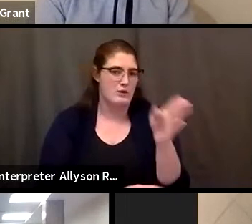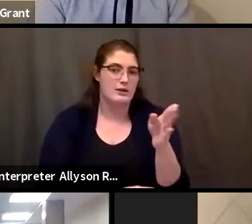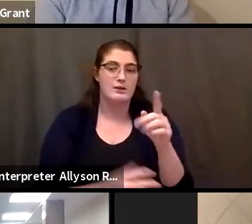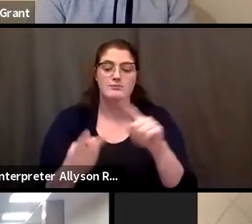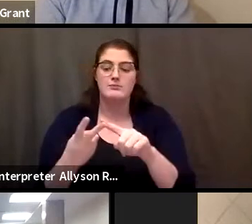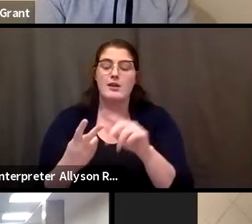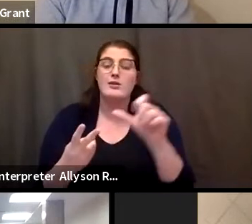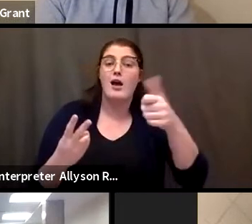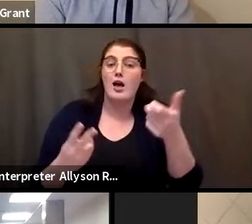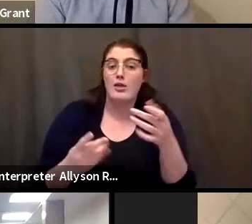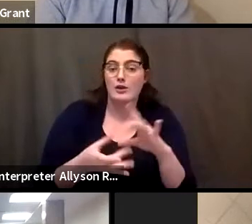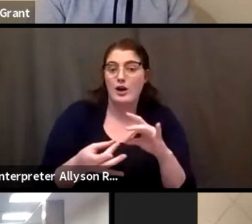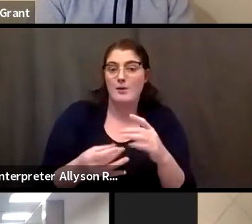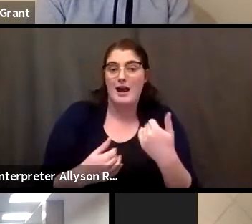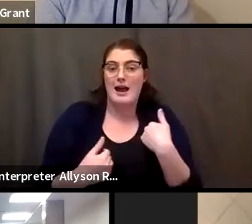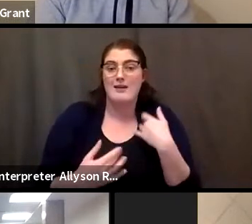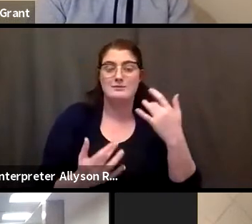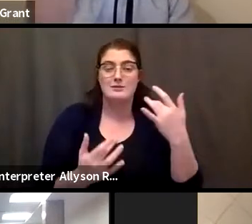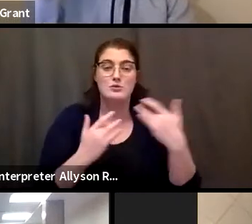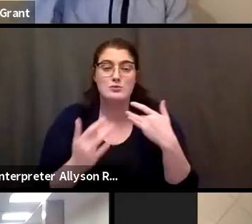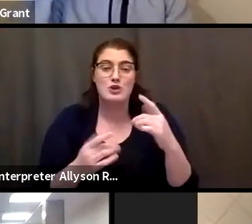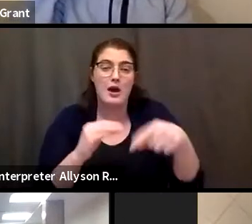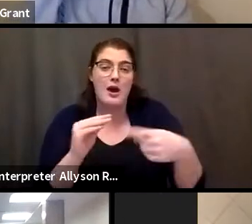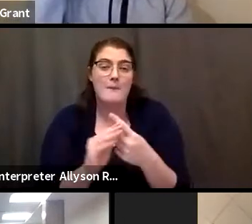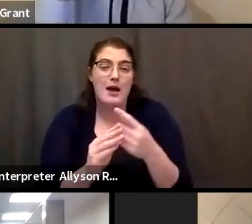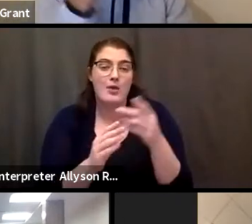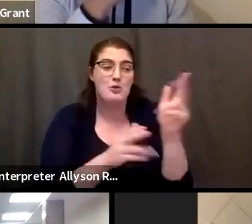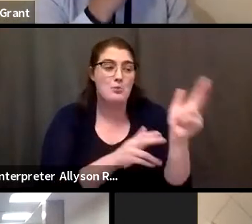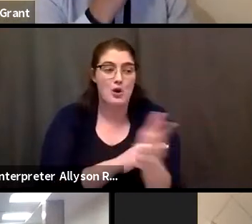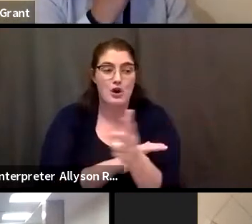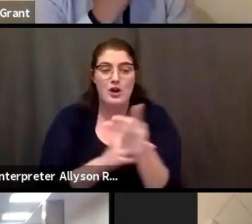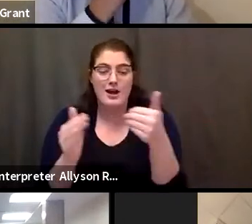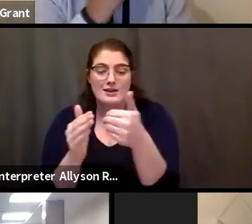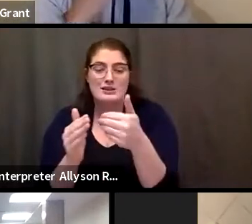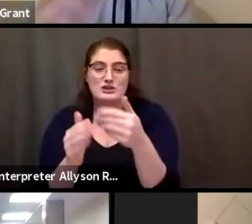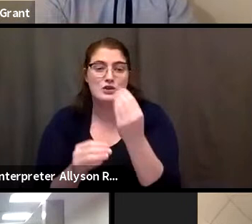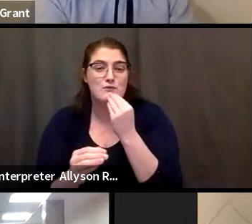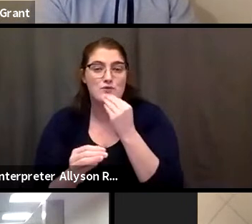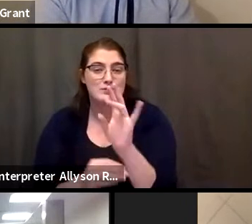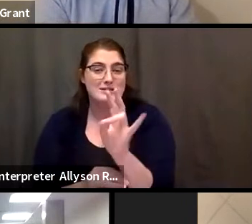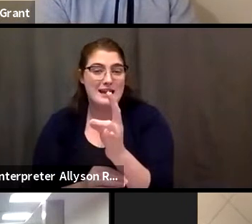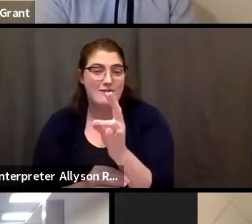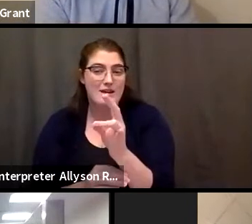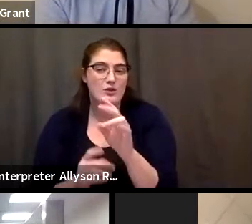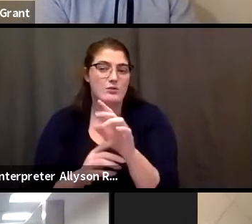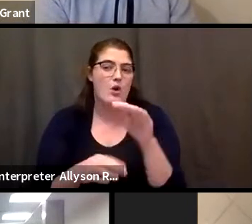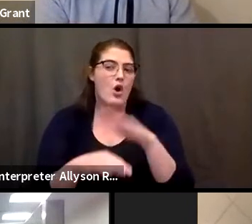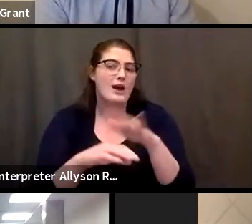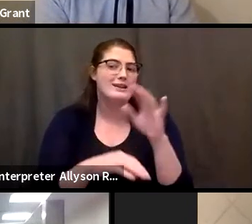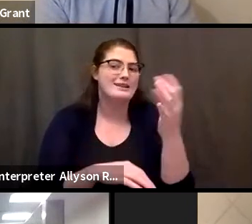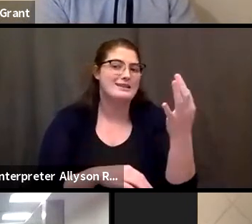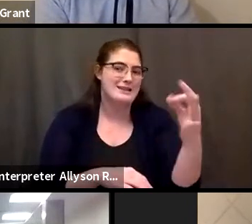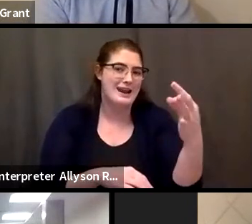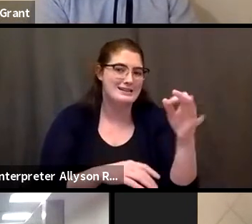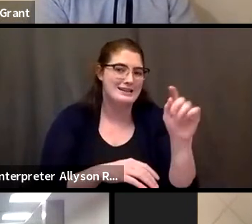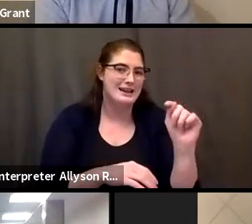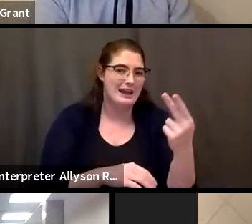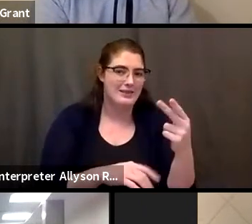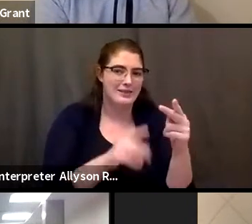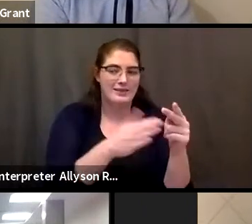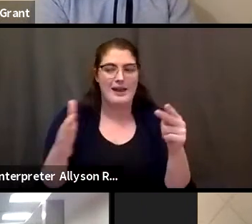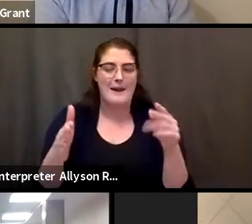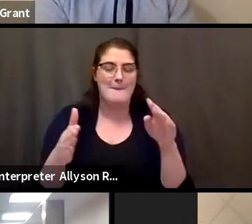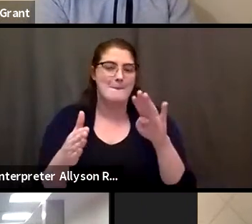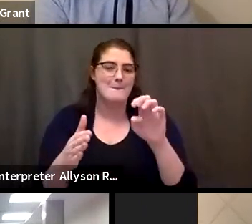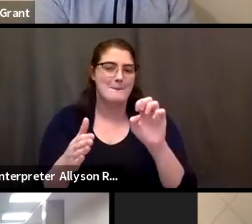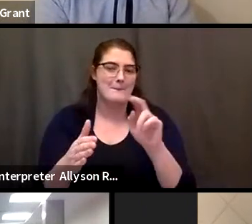of concern about that parking lot next to the Food 7 on 19th and Benning. We've seen some improvements